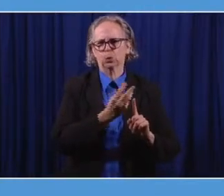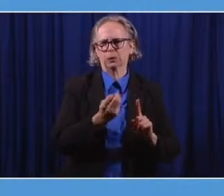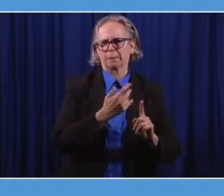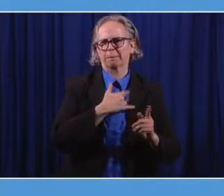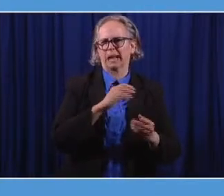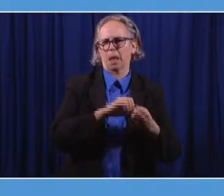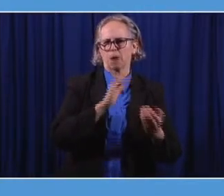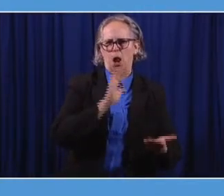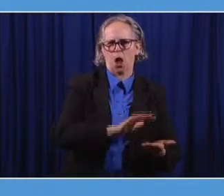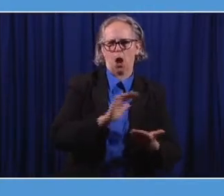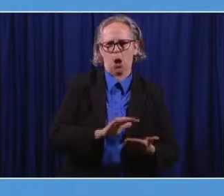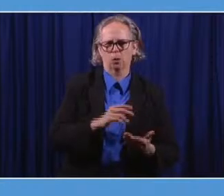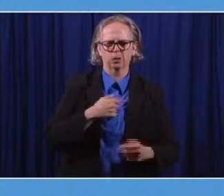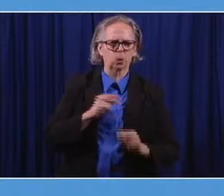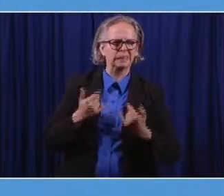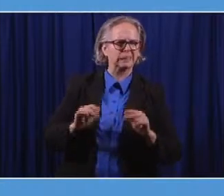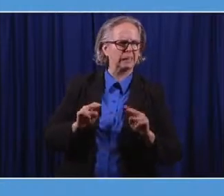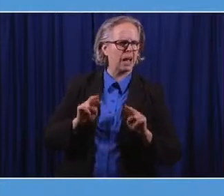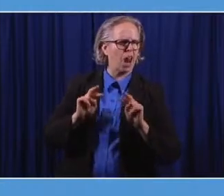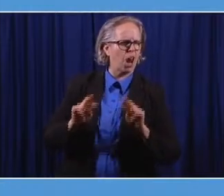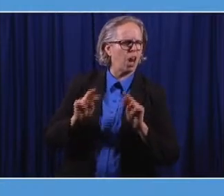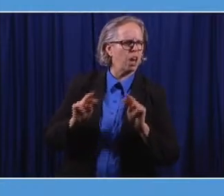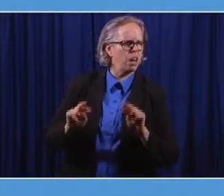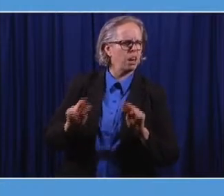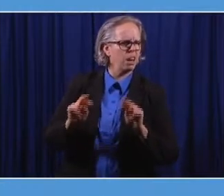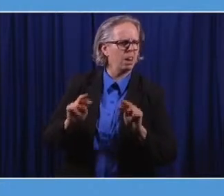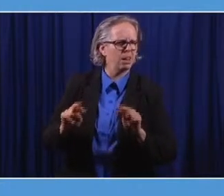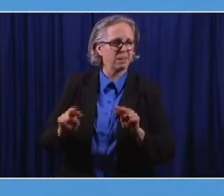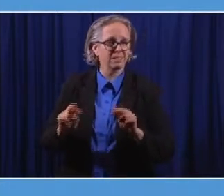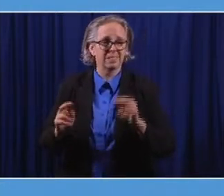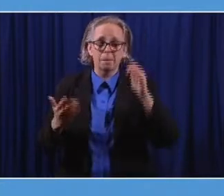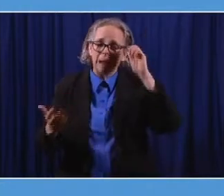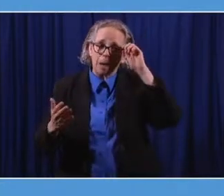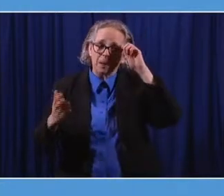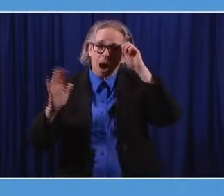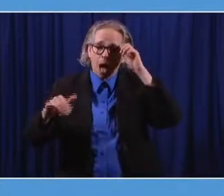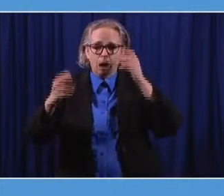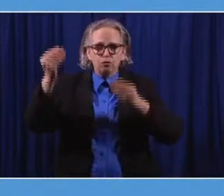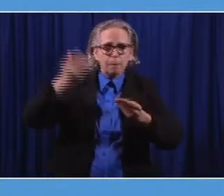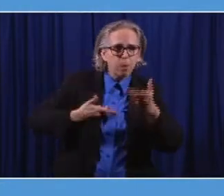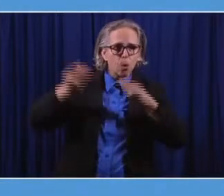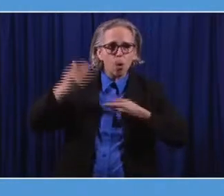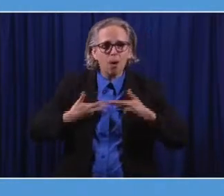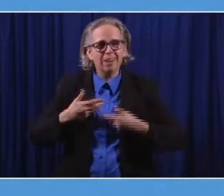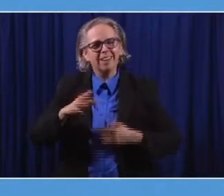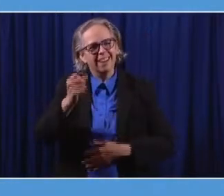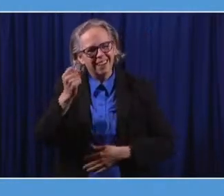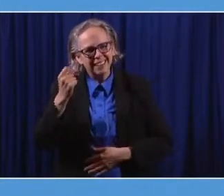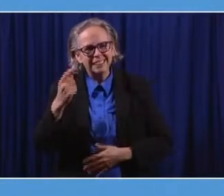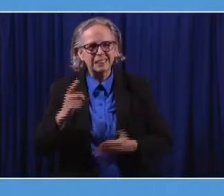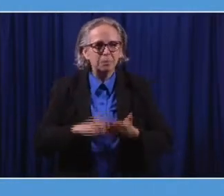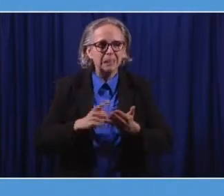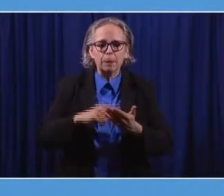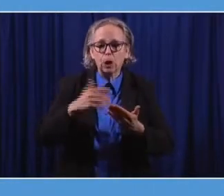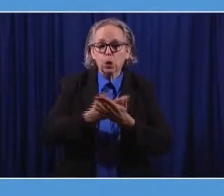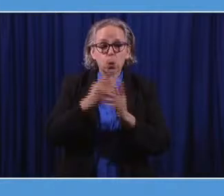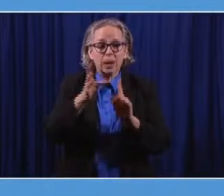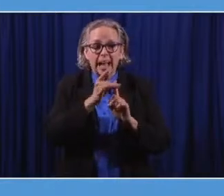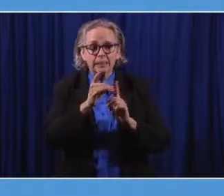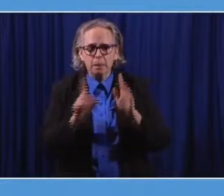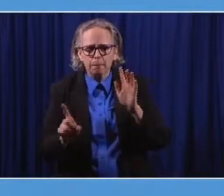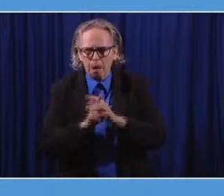accurate. I mean, they're accurate for what's been reported, but sometimes on the weekends, things just don't get reported as much.